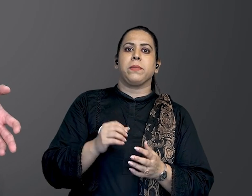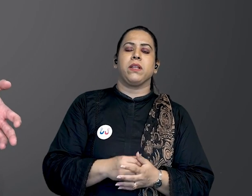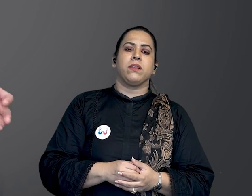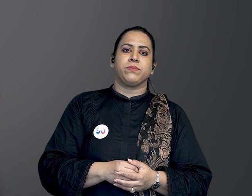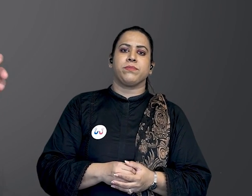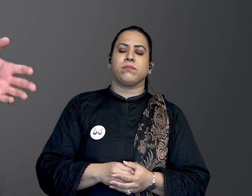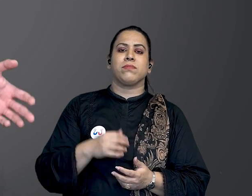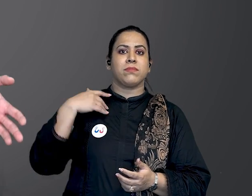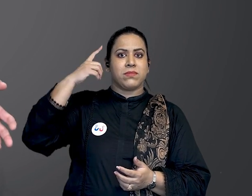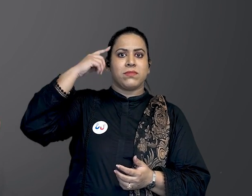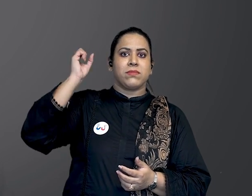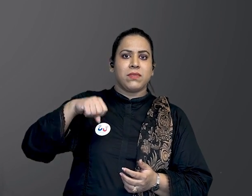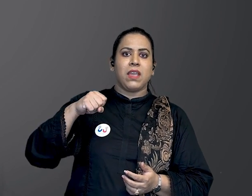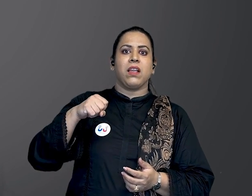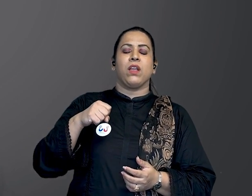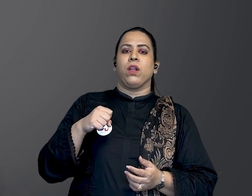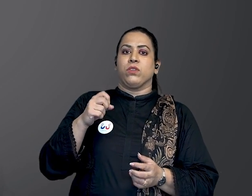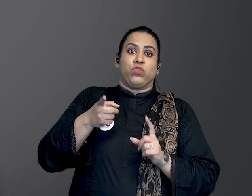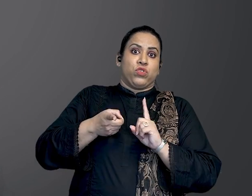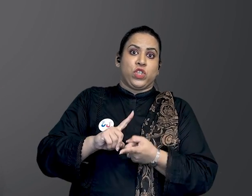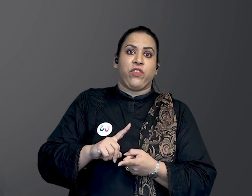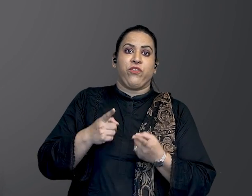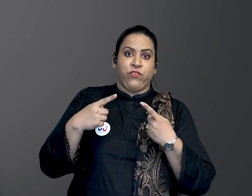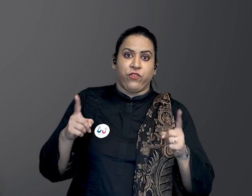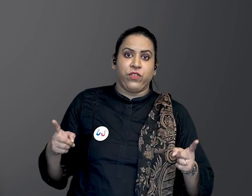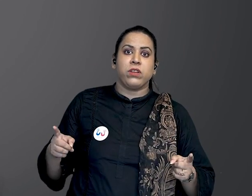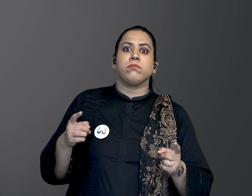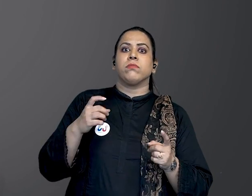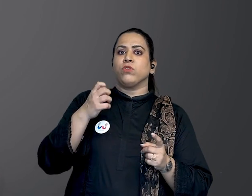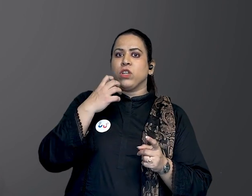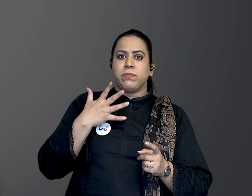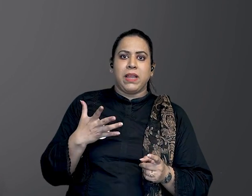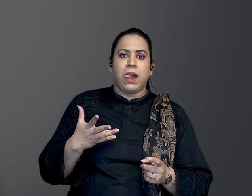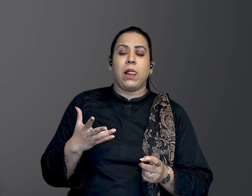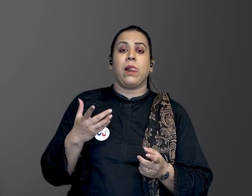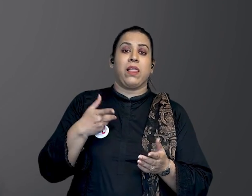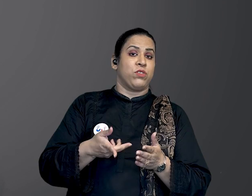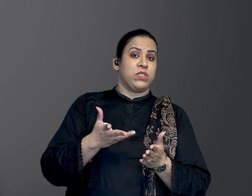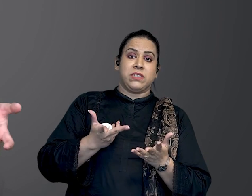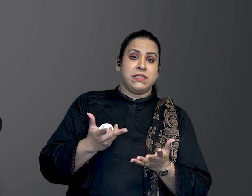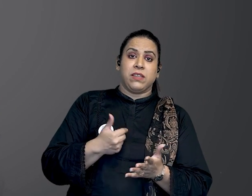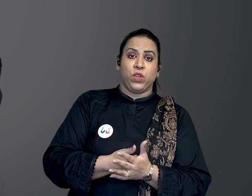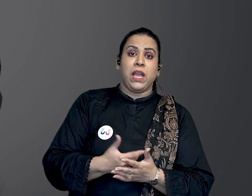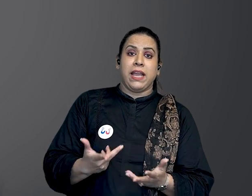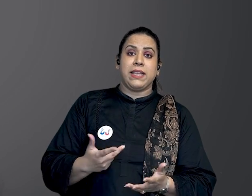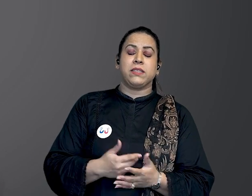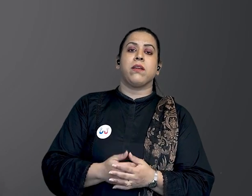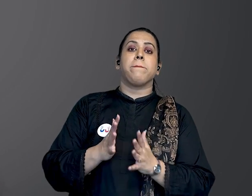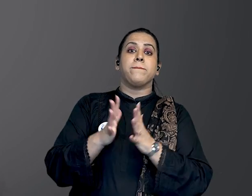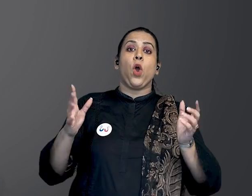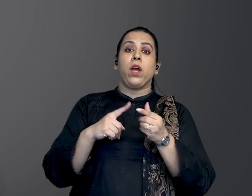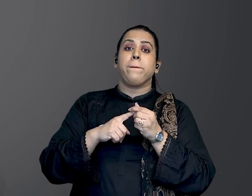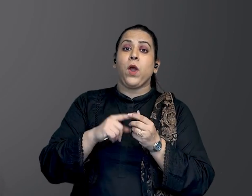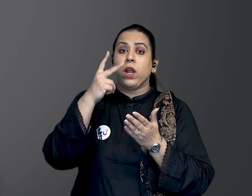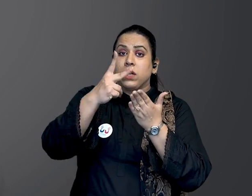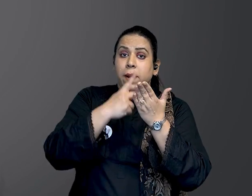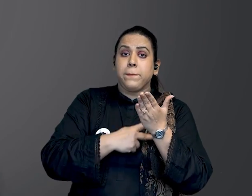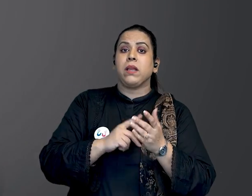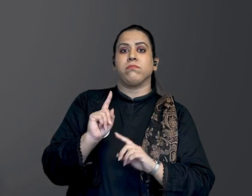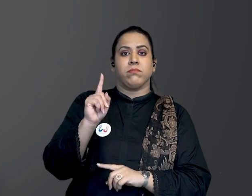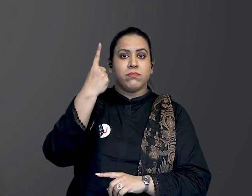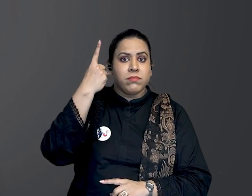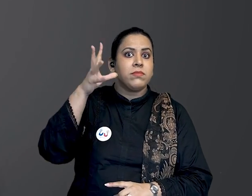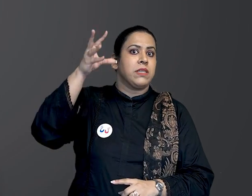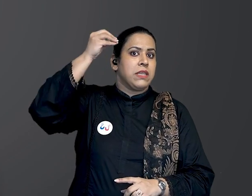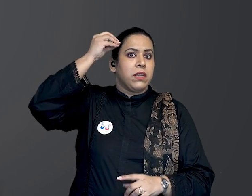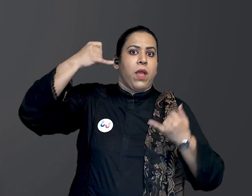reflect in your health sector, but other departments of life as well. So, but yes, the main part is it all has to work from your